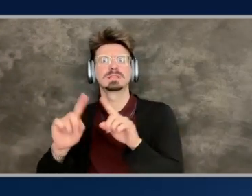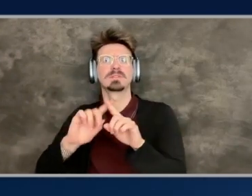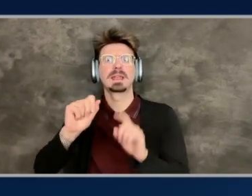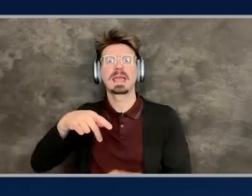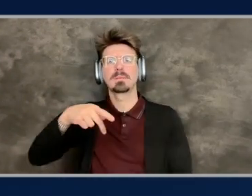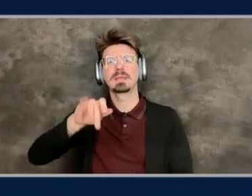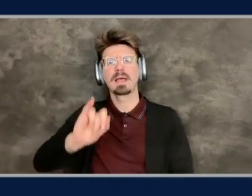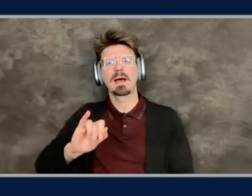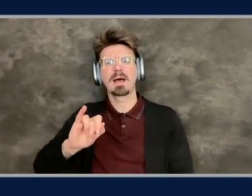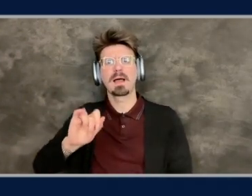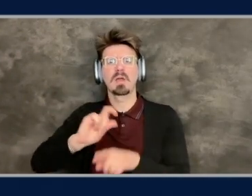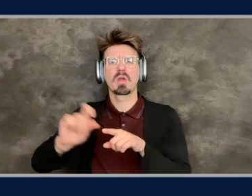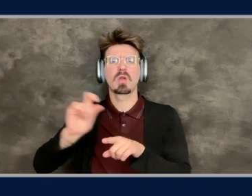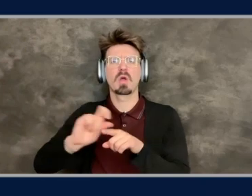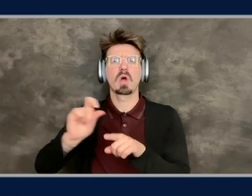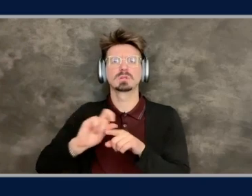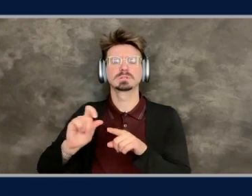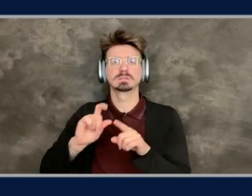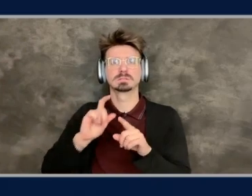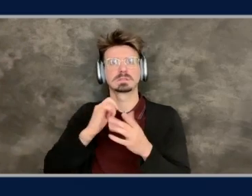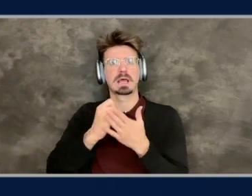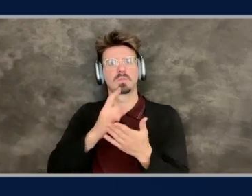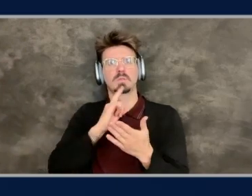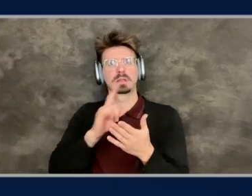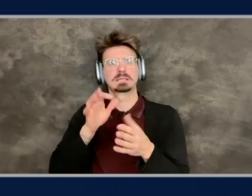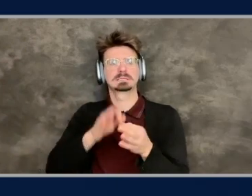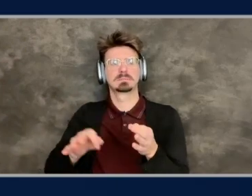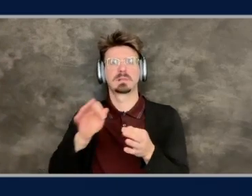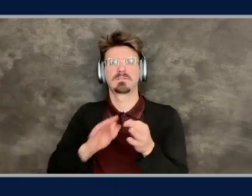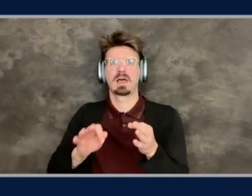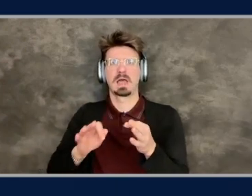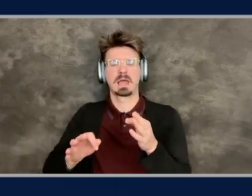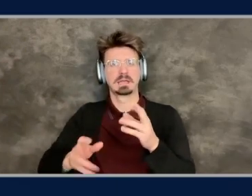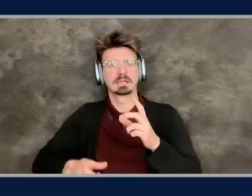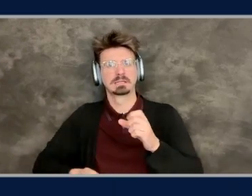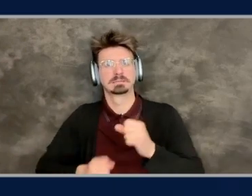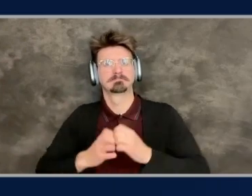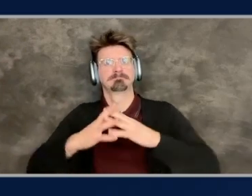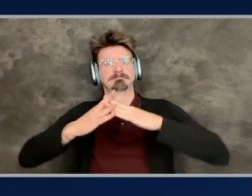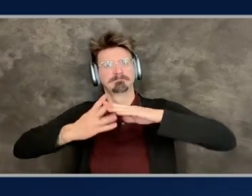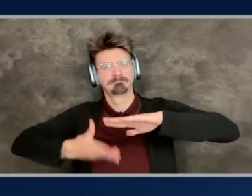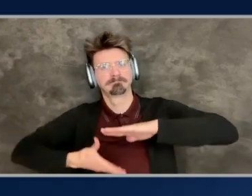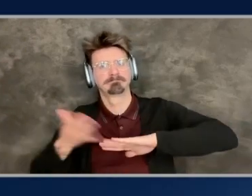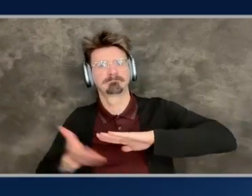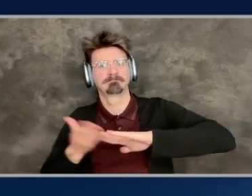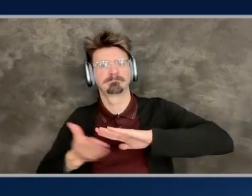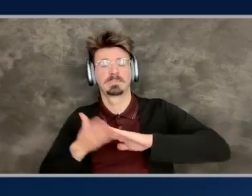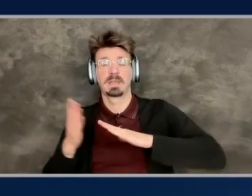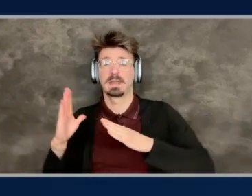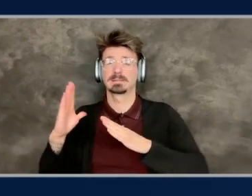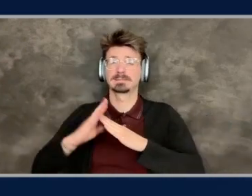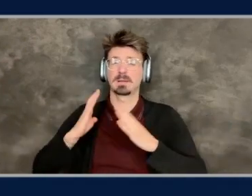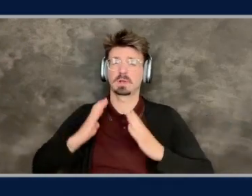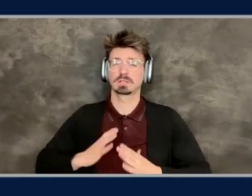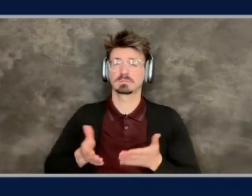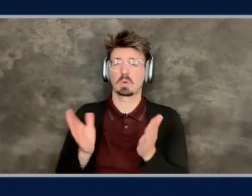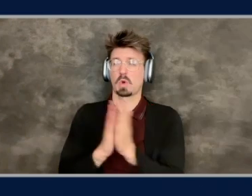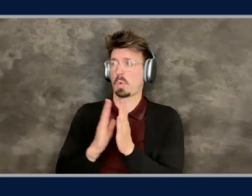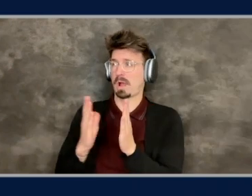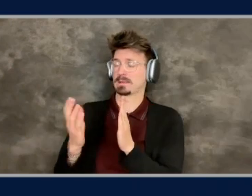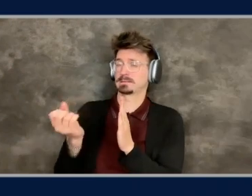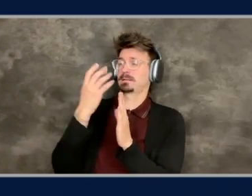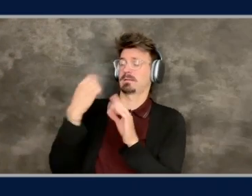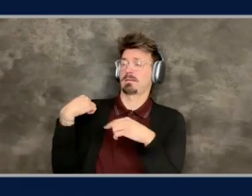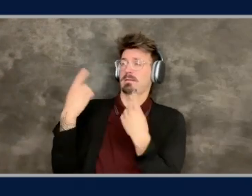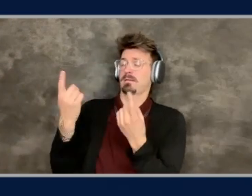to simplify just getting an instance up and running. And the top customer request has always been like, what did the console